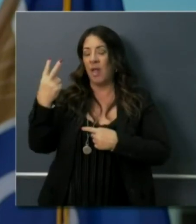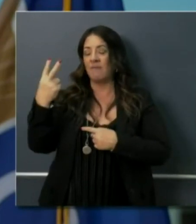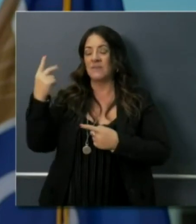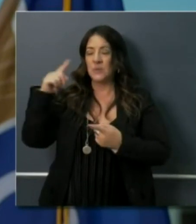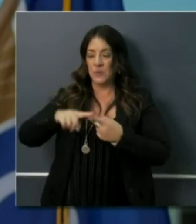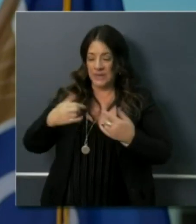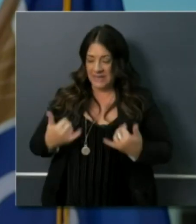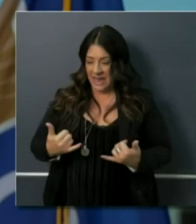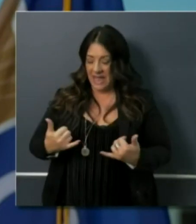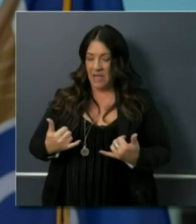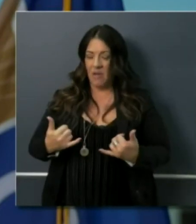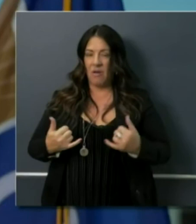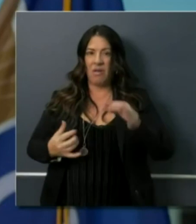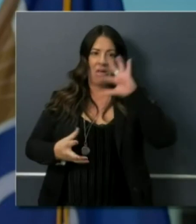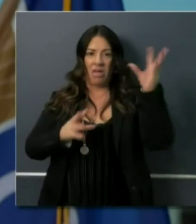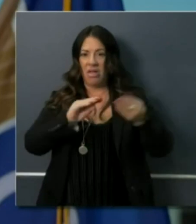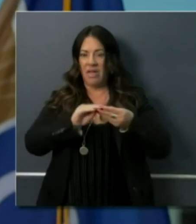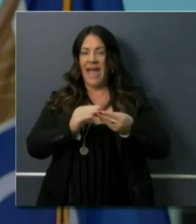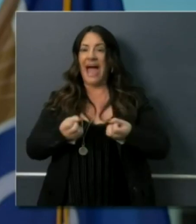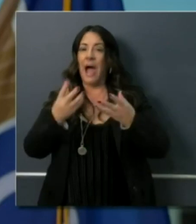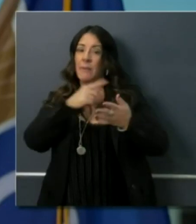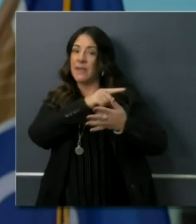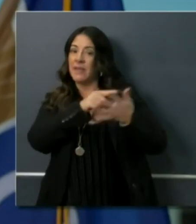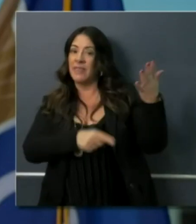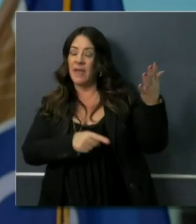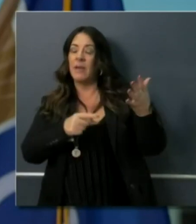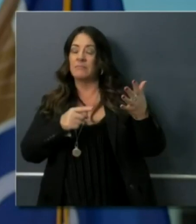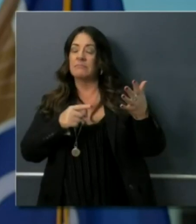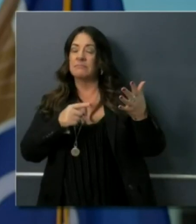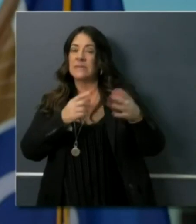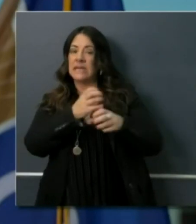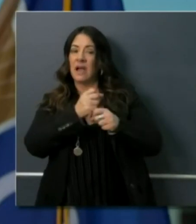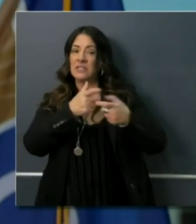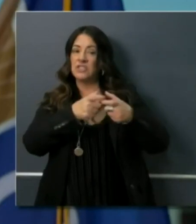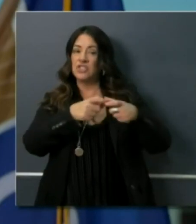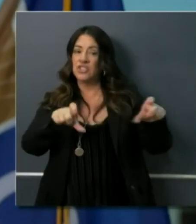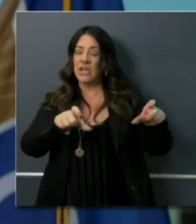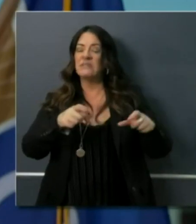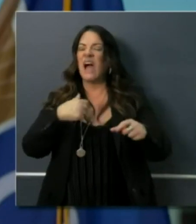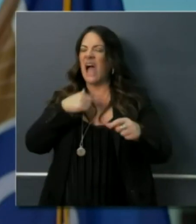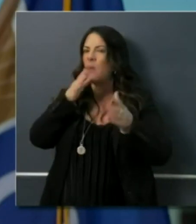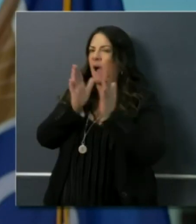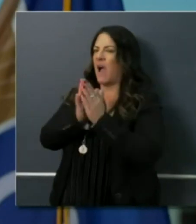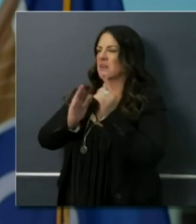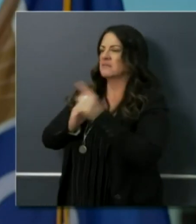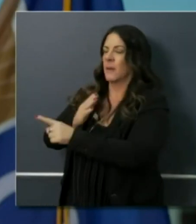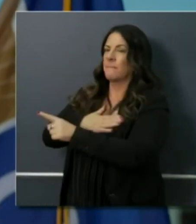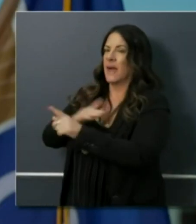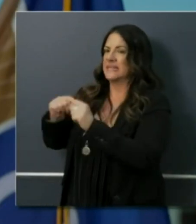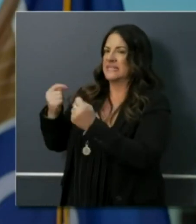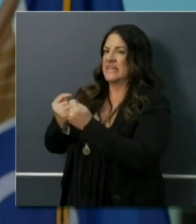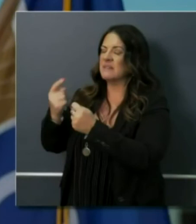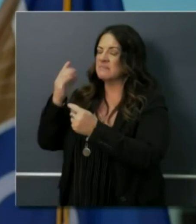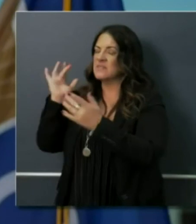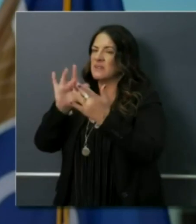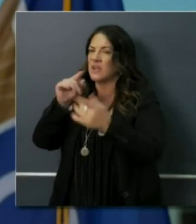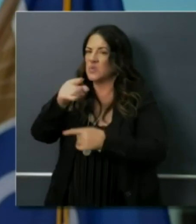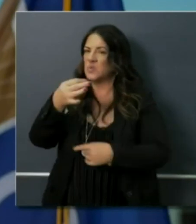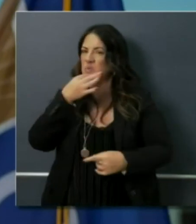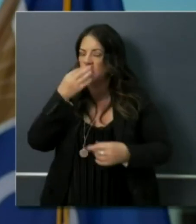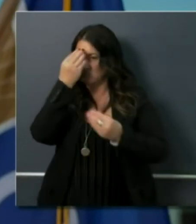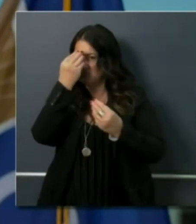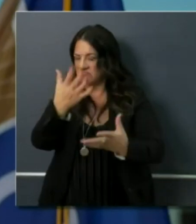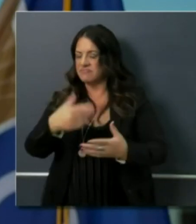have been cut. I'll make sure a member of our team gets back to you on that as well. Let me just continue to remind all of you